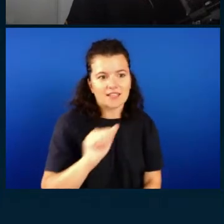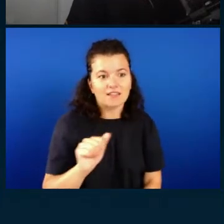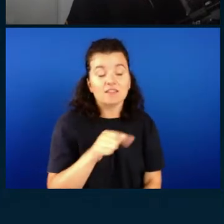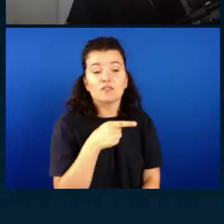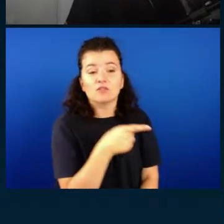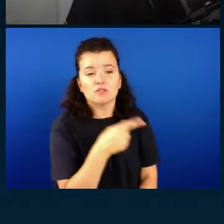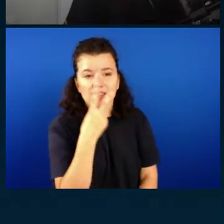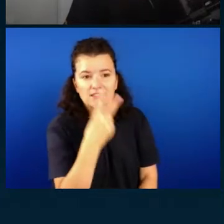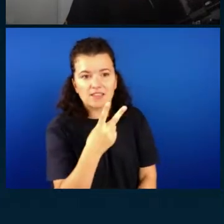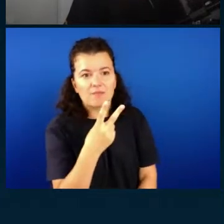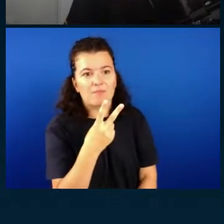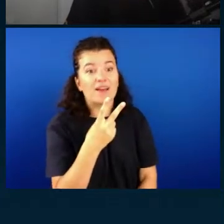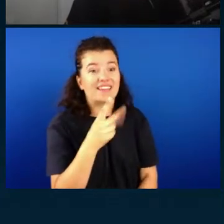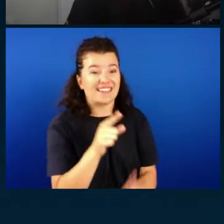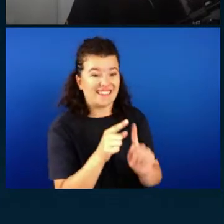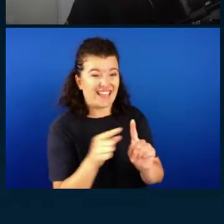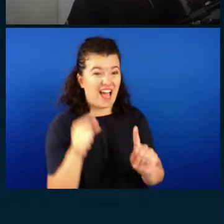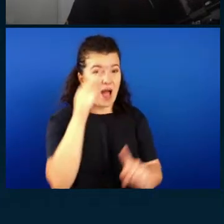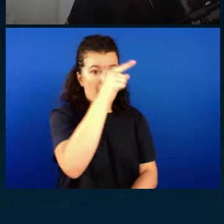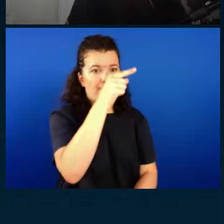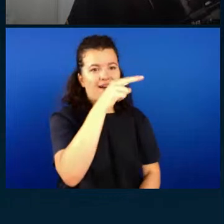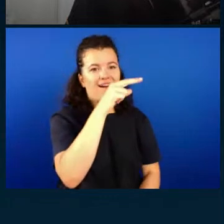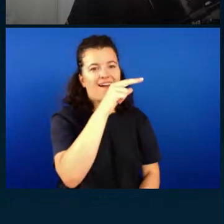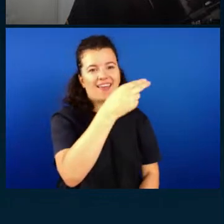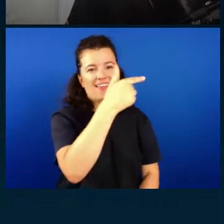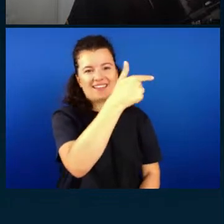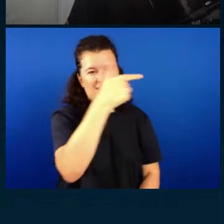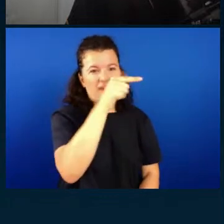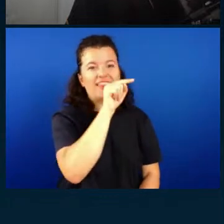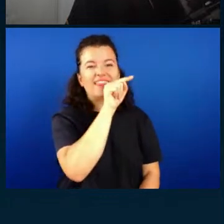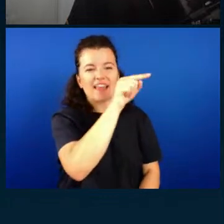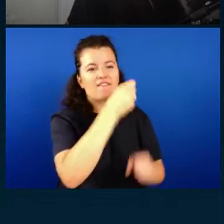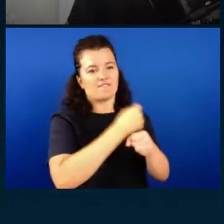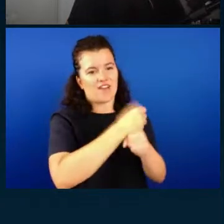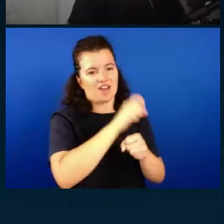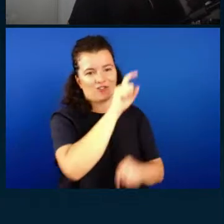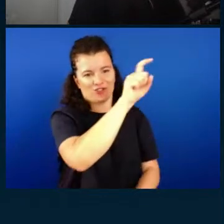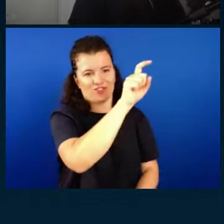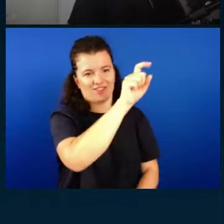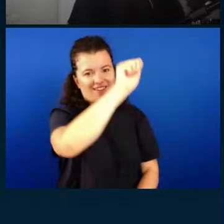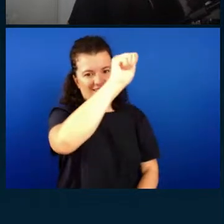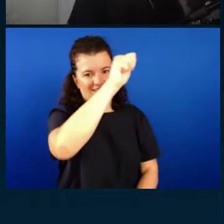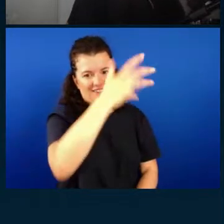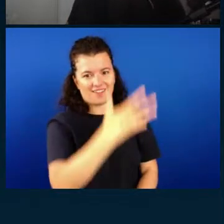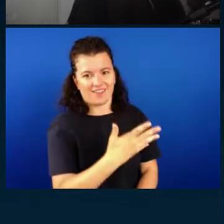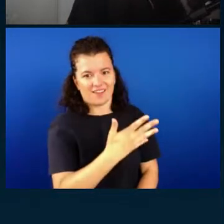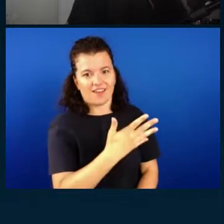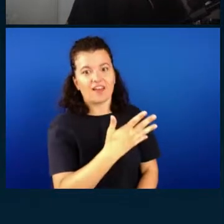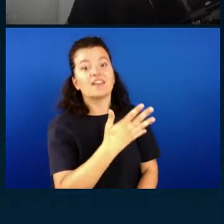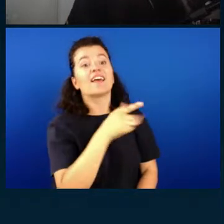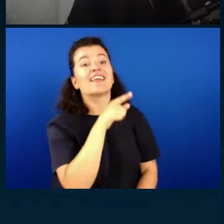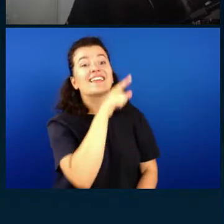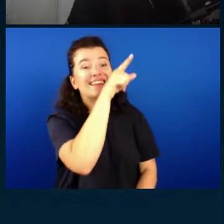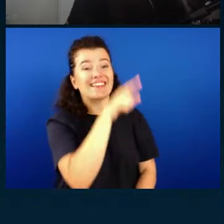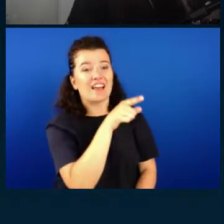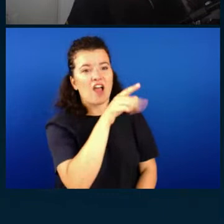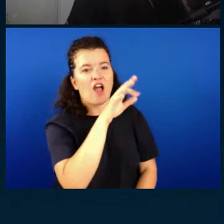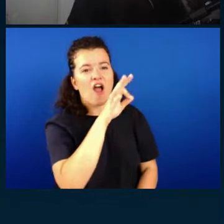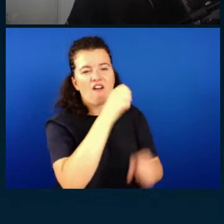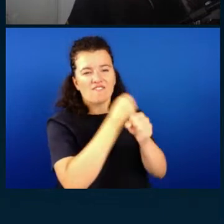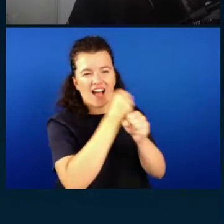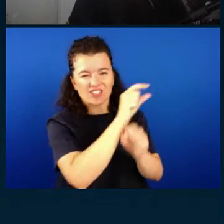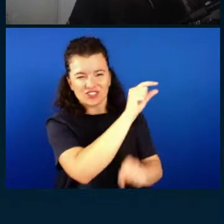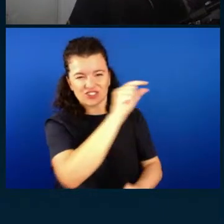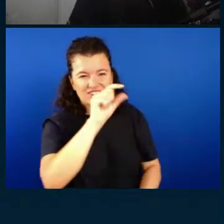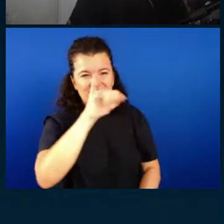the function itself. Here we have the function.json, and this is where you set the bindings. And